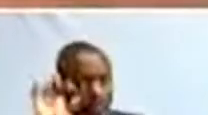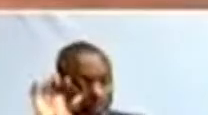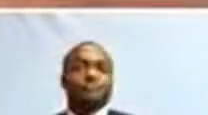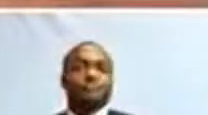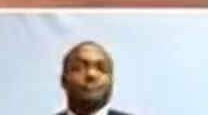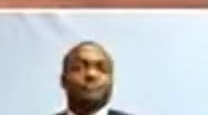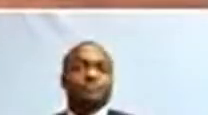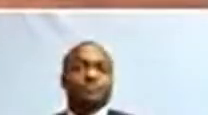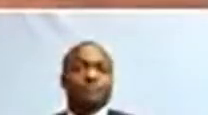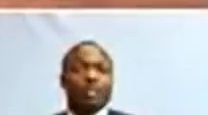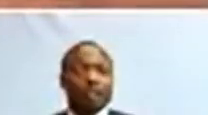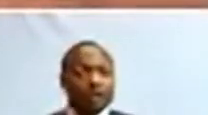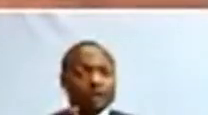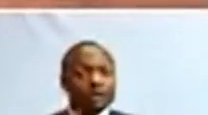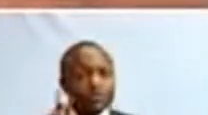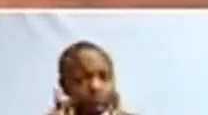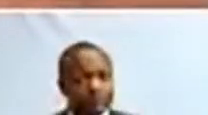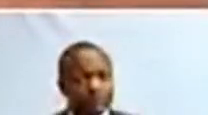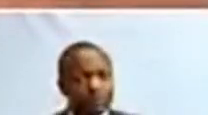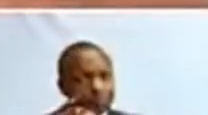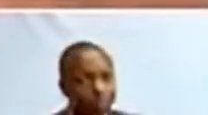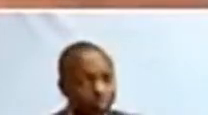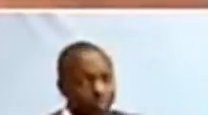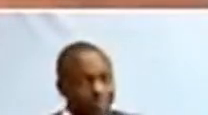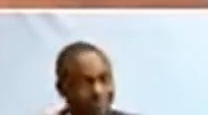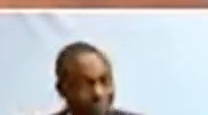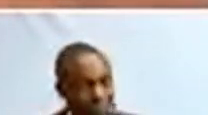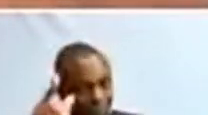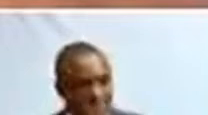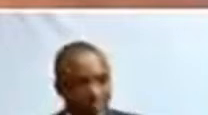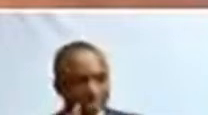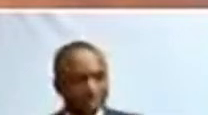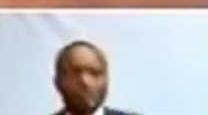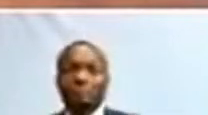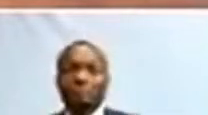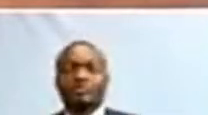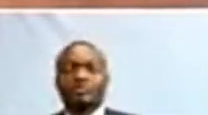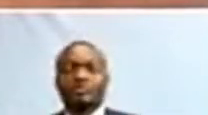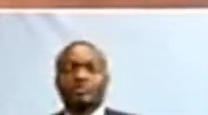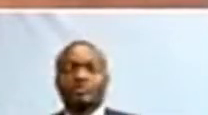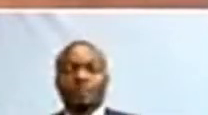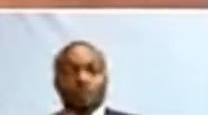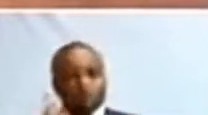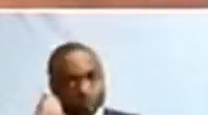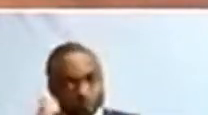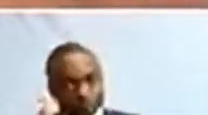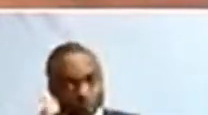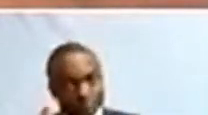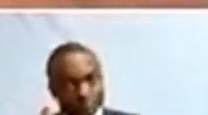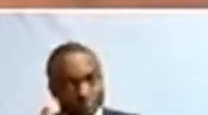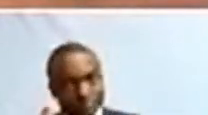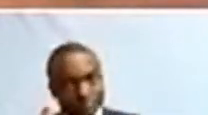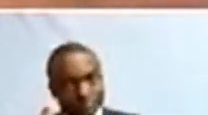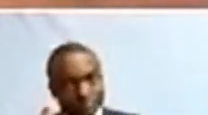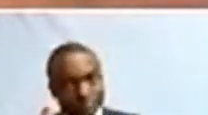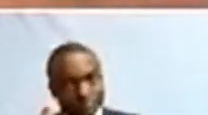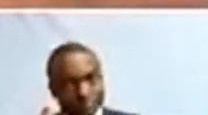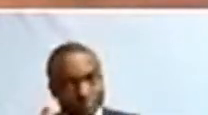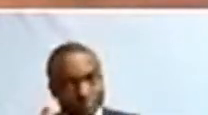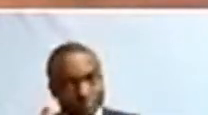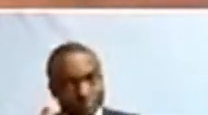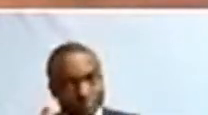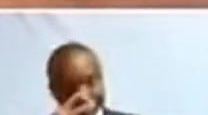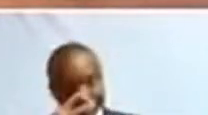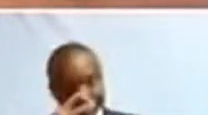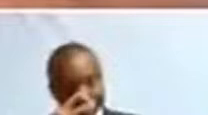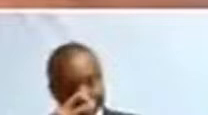Did the receiver get the money? No. There's no signature here. So that is one of the issues that we should be looking